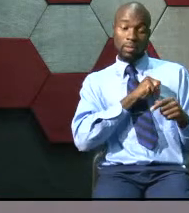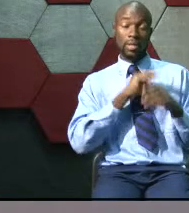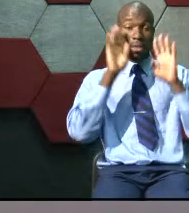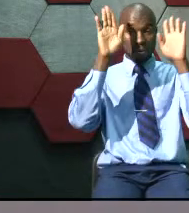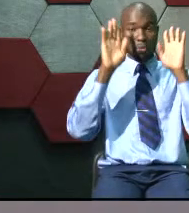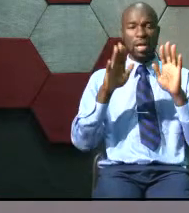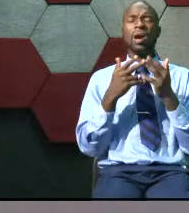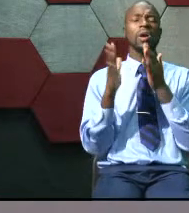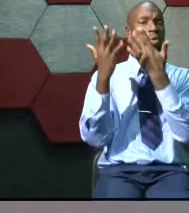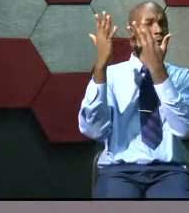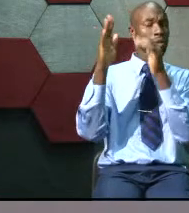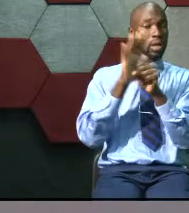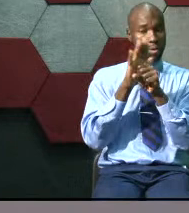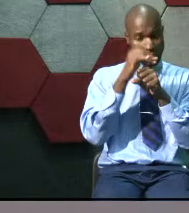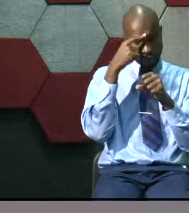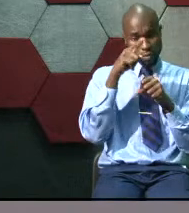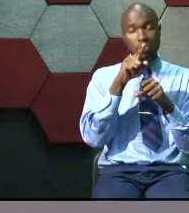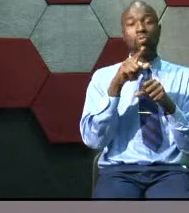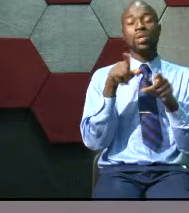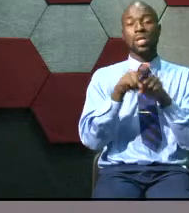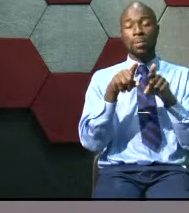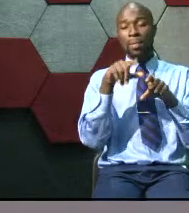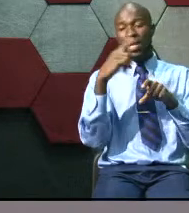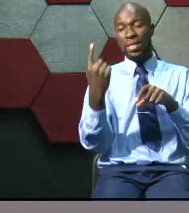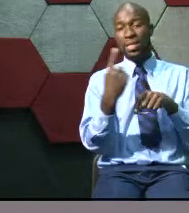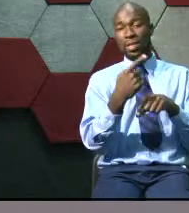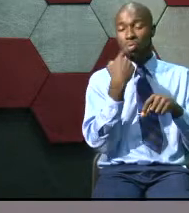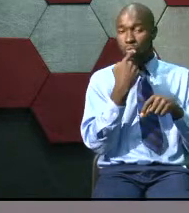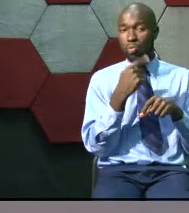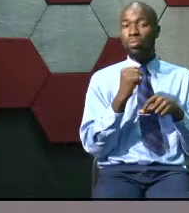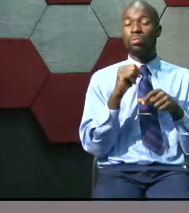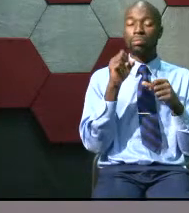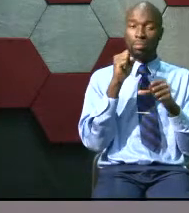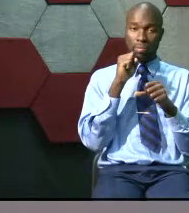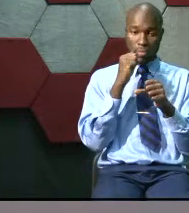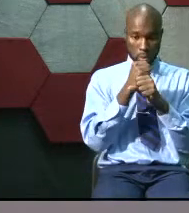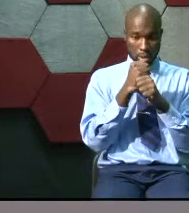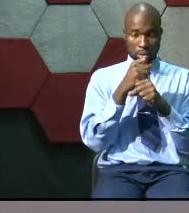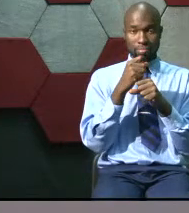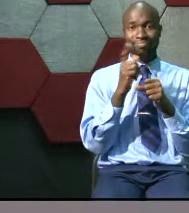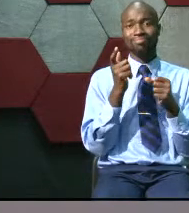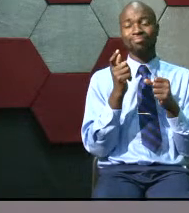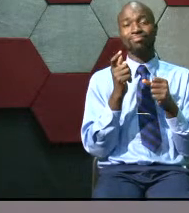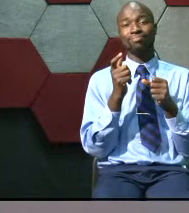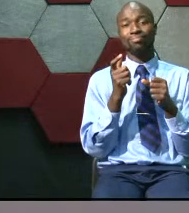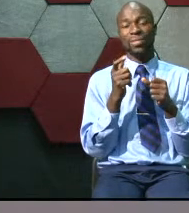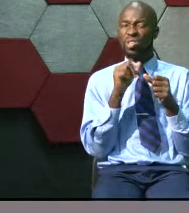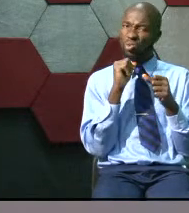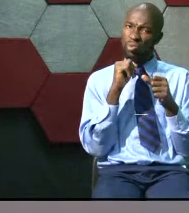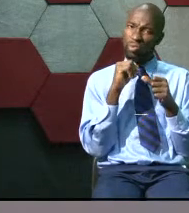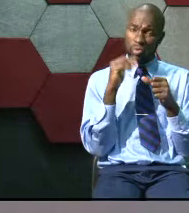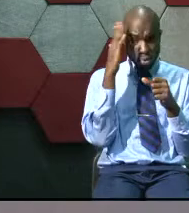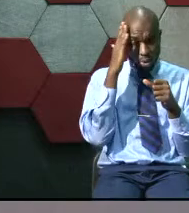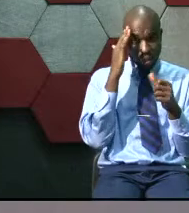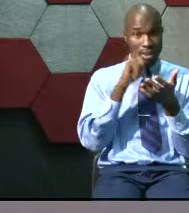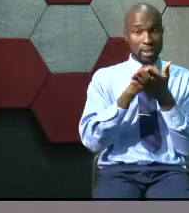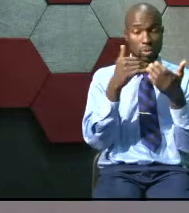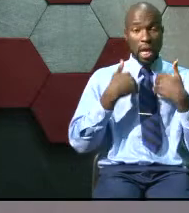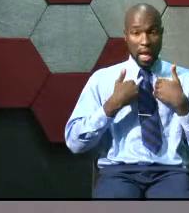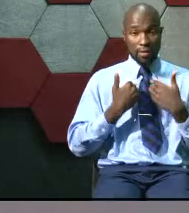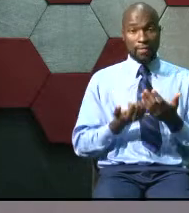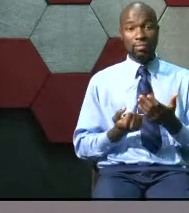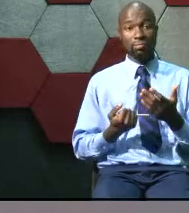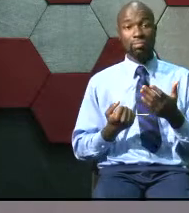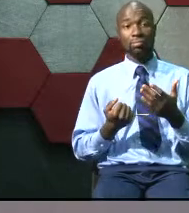congratulations to you, Gaida, and at least for everyone, her project was just about noting that there's a rise in